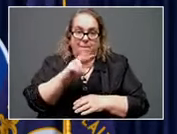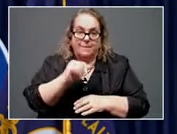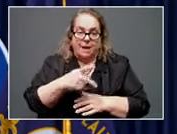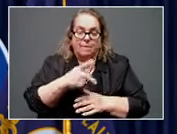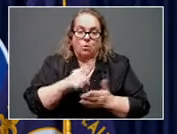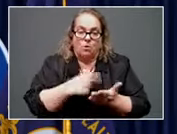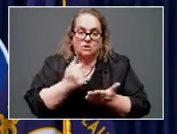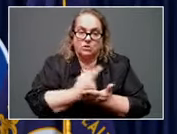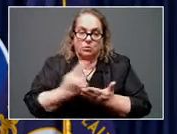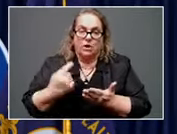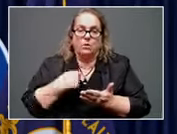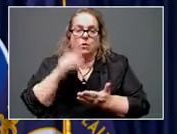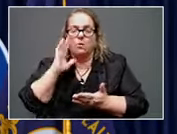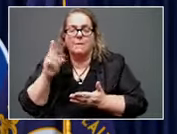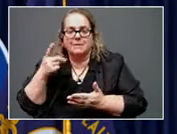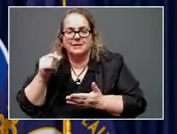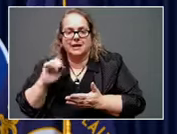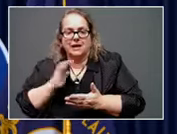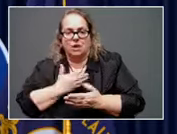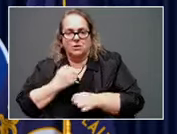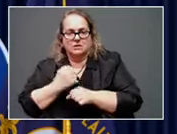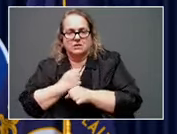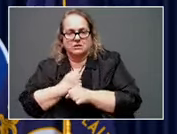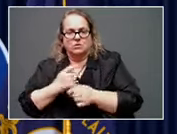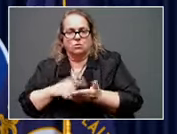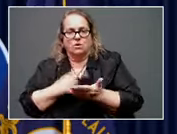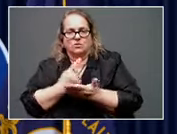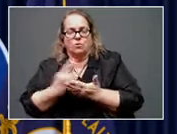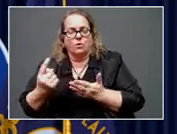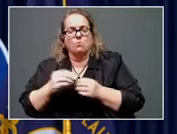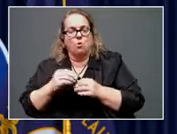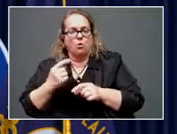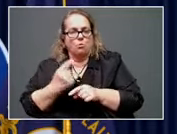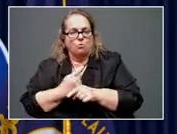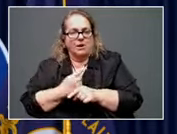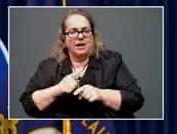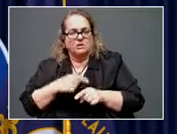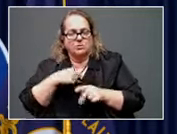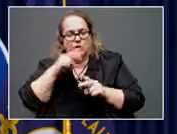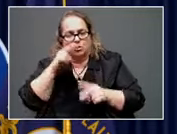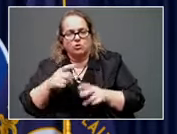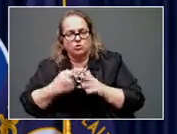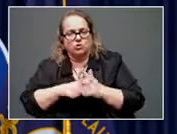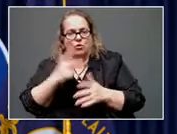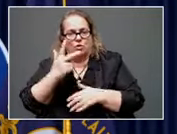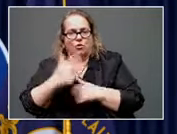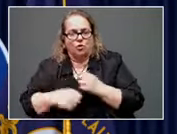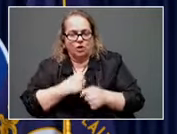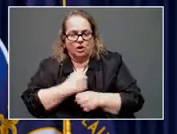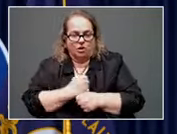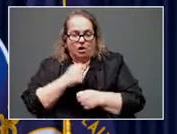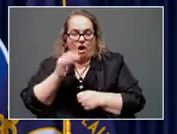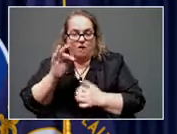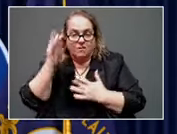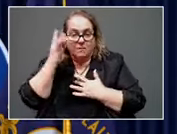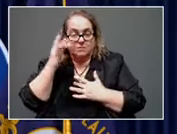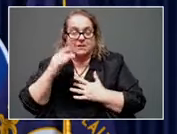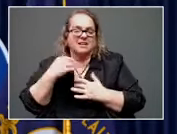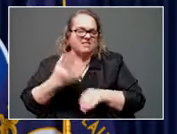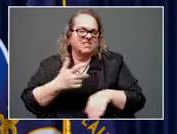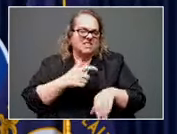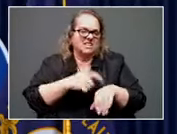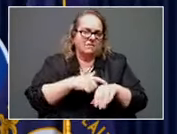our statistics once a week. It's much more appropriate as we look to start the third year of the pandemic. It gives timely information, but it's also